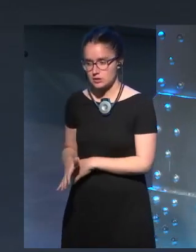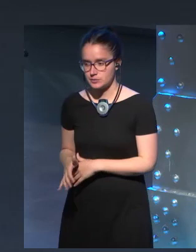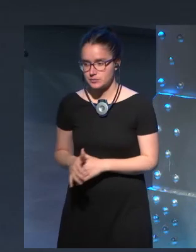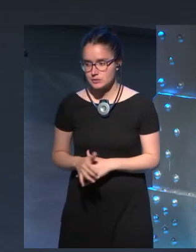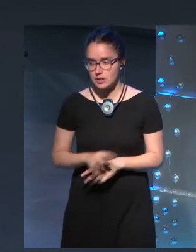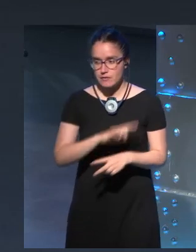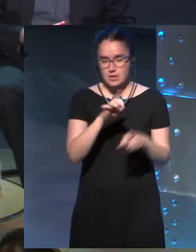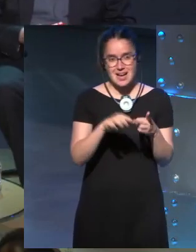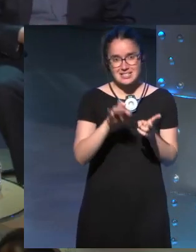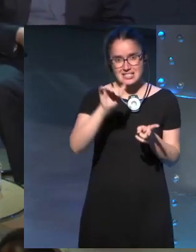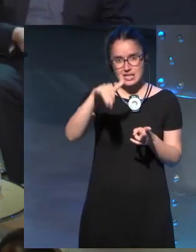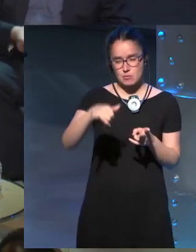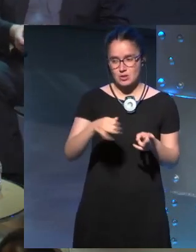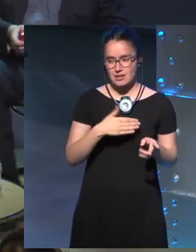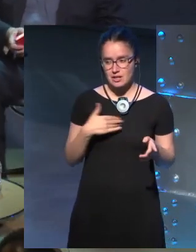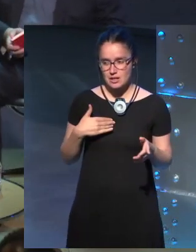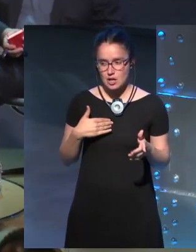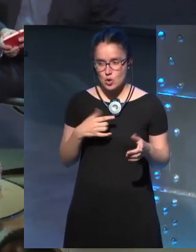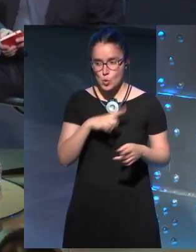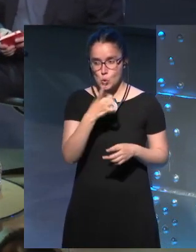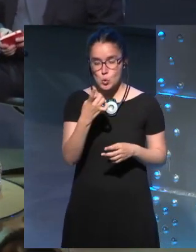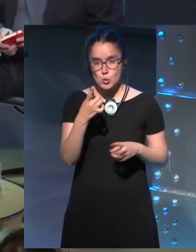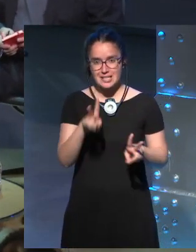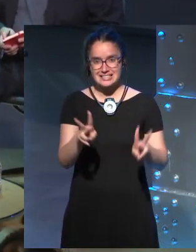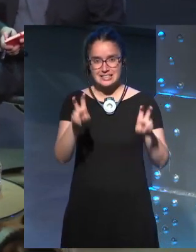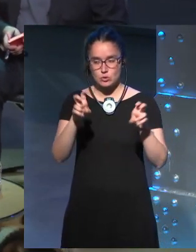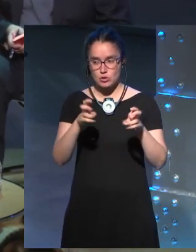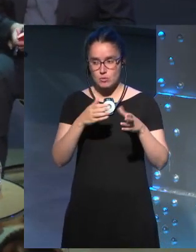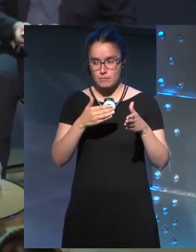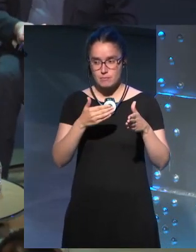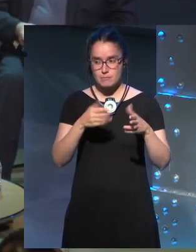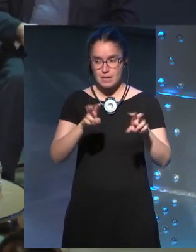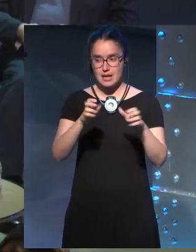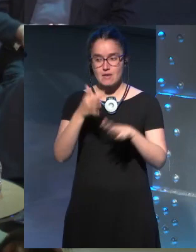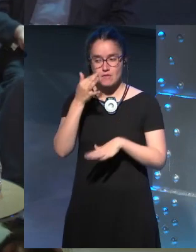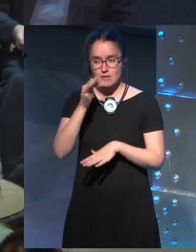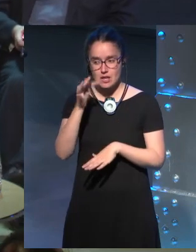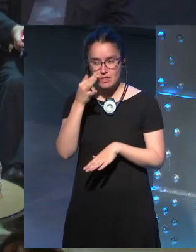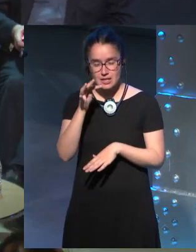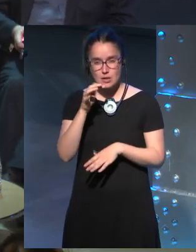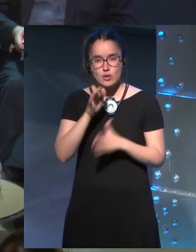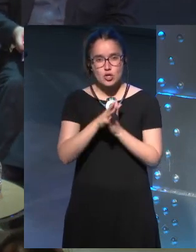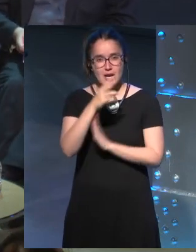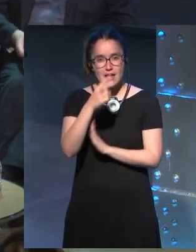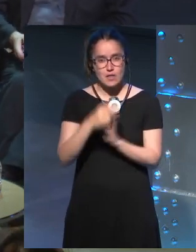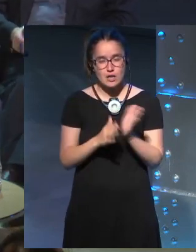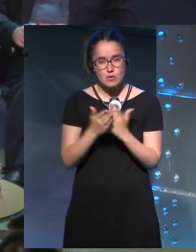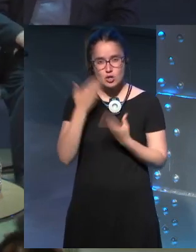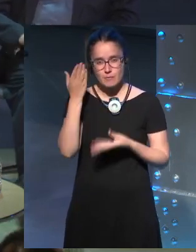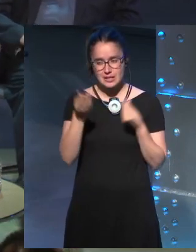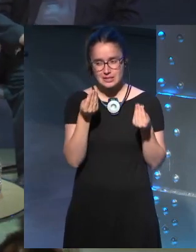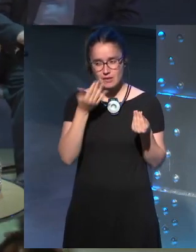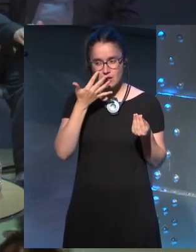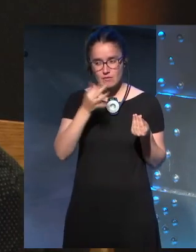cinema, yeah. And to Simon, I would like to suggest him a title for the French edition. When I read the